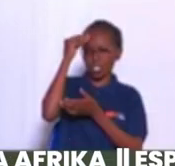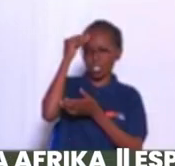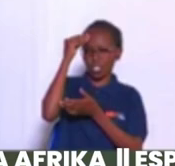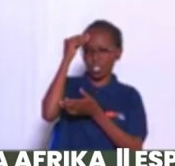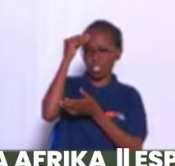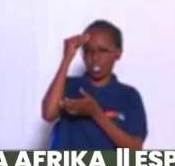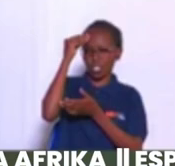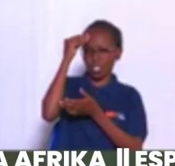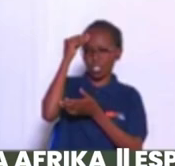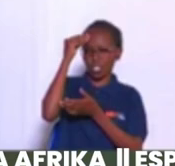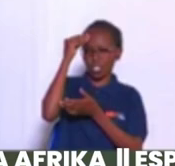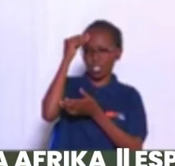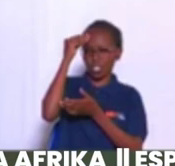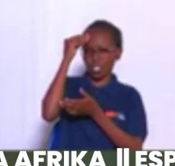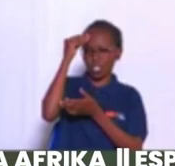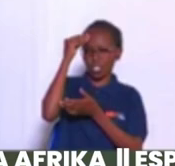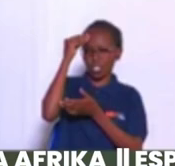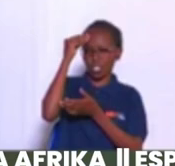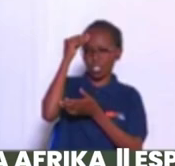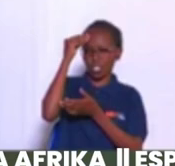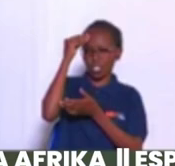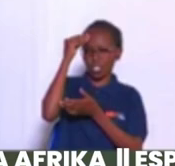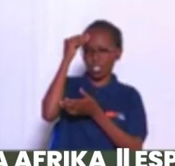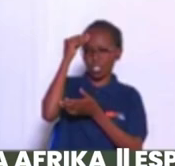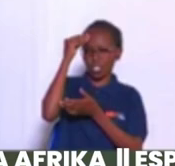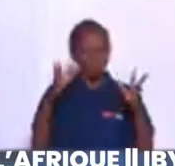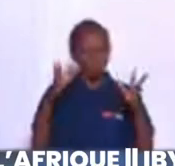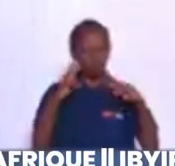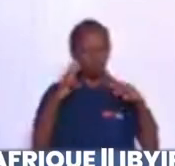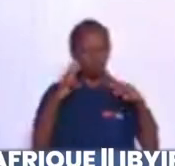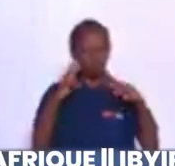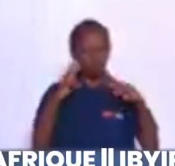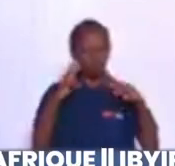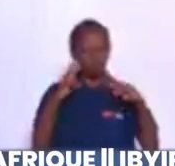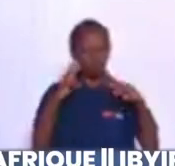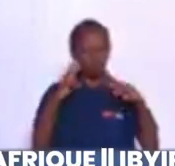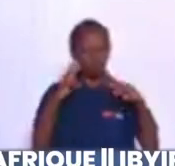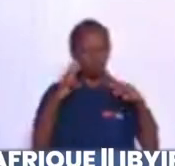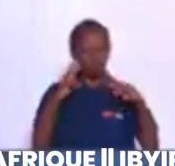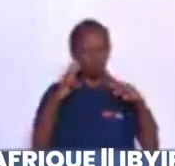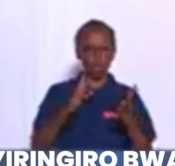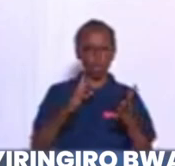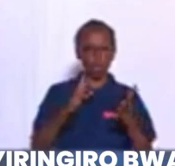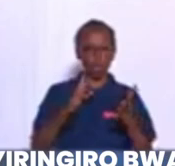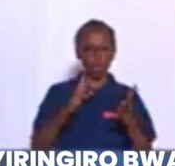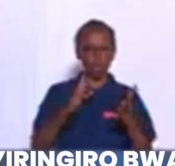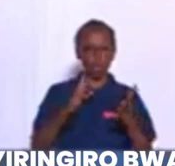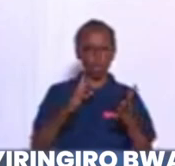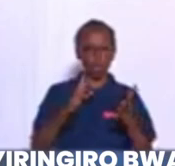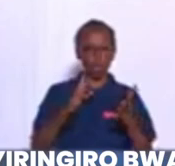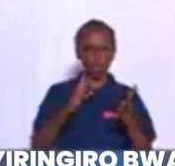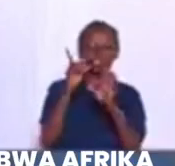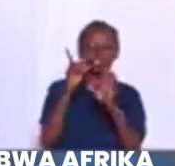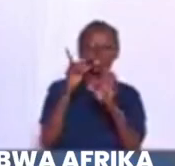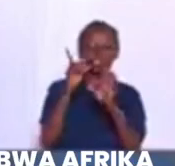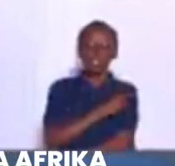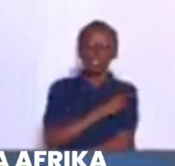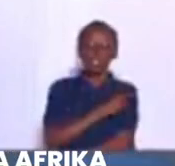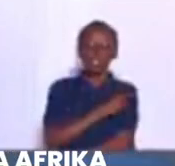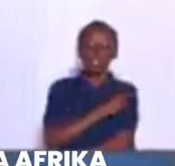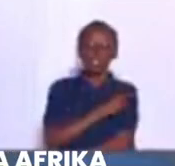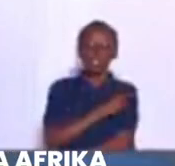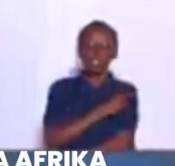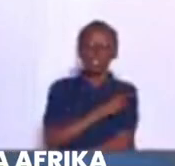out there. People have been doing research on this. And one of the people I do recommend is Dr. Gottman and Dr. Johnny